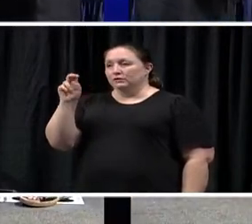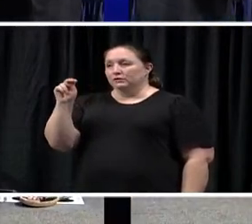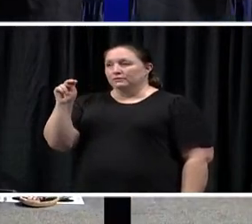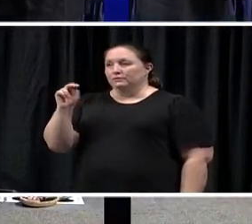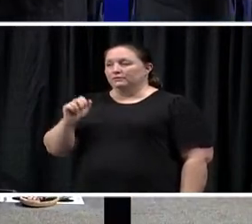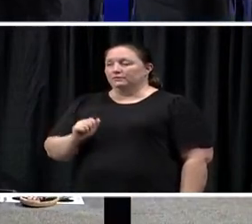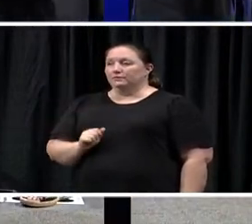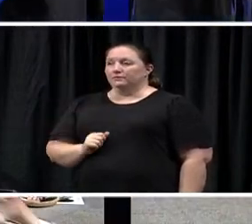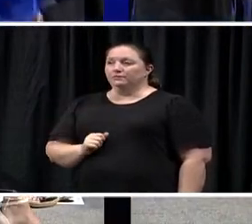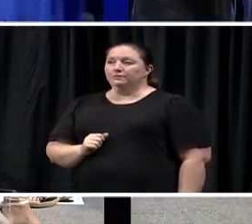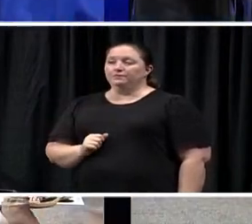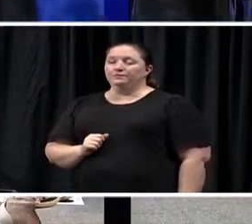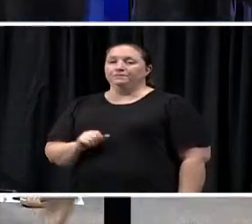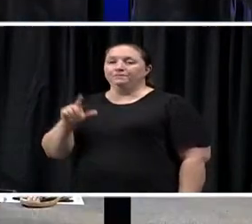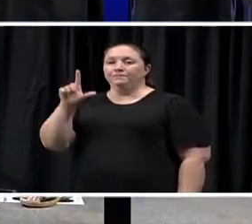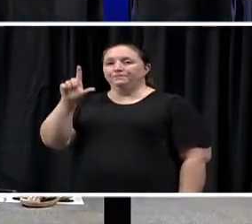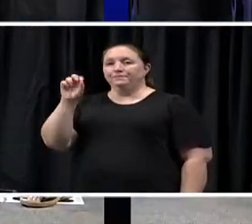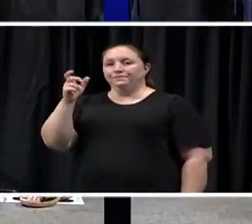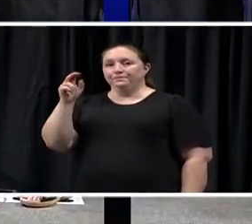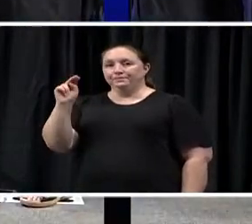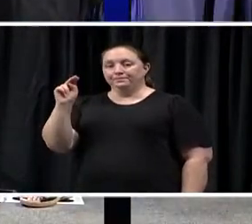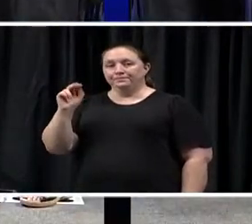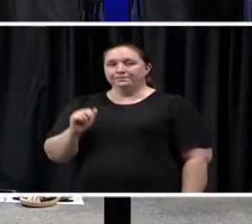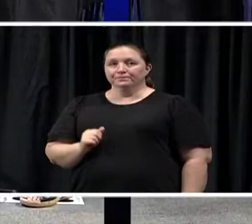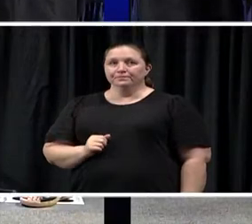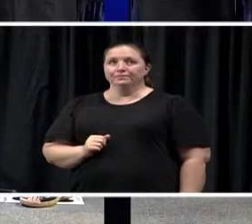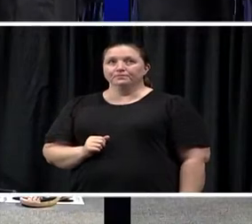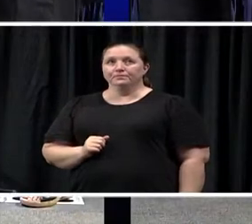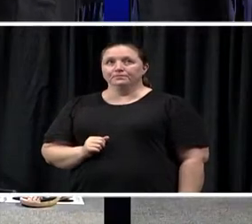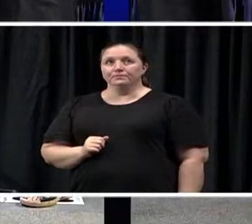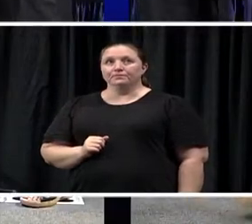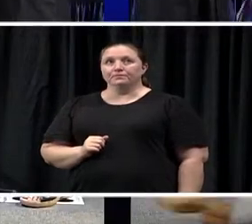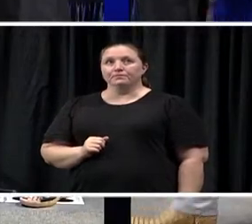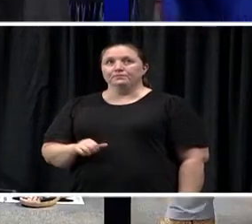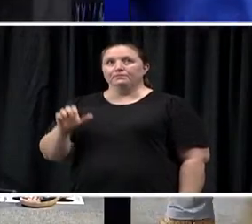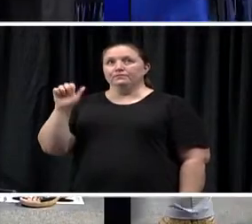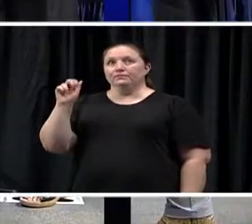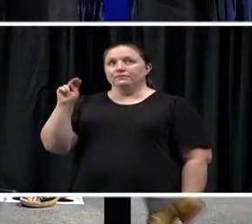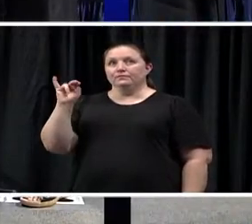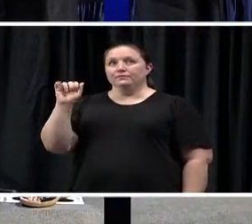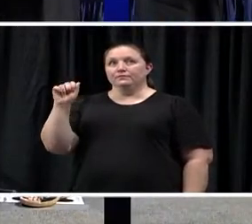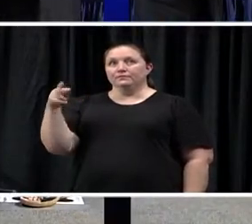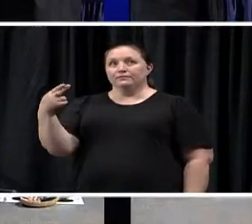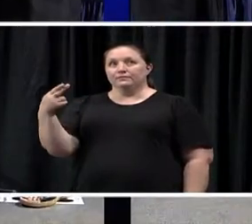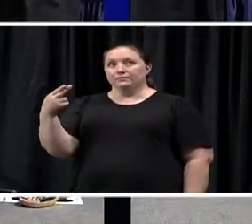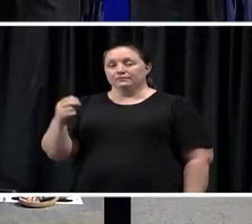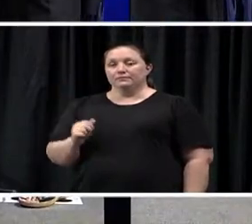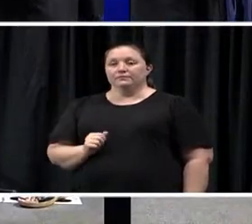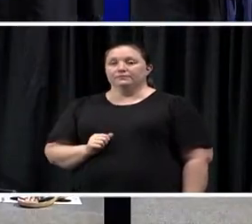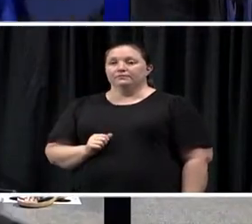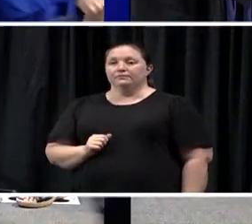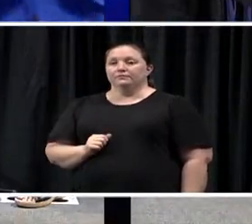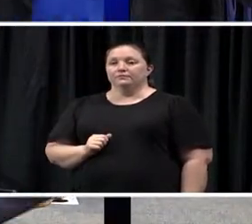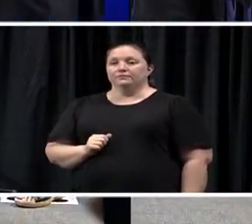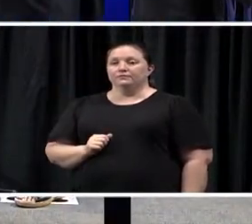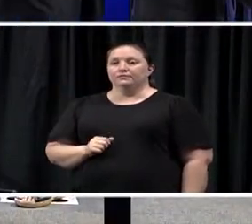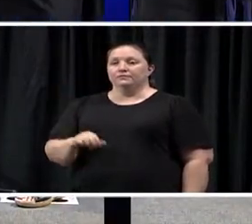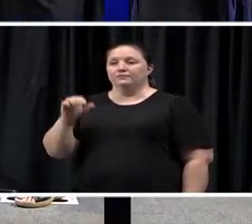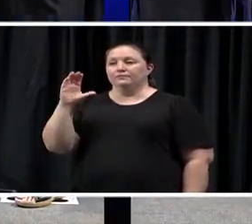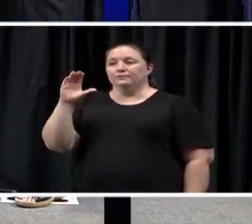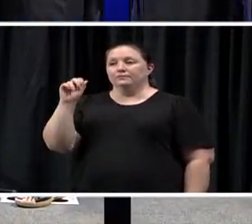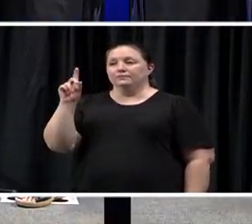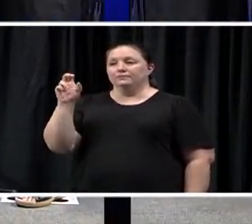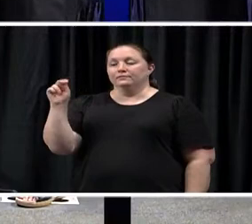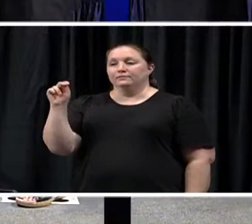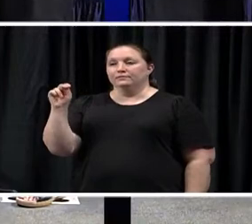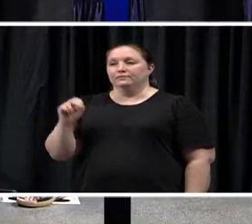Bailey. Logan Wright Bailey. Anaya Deanne Baker. Caden